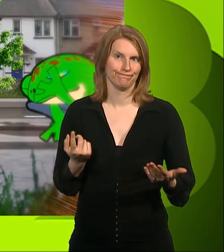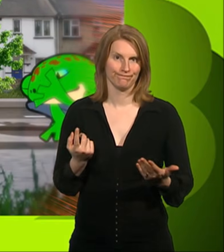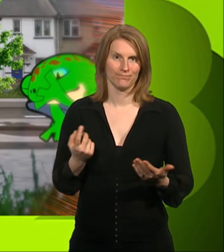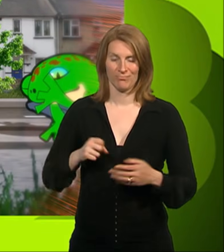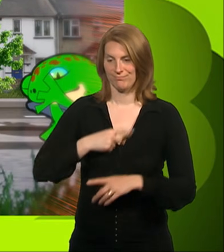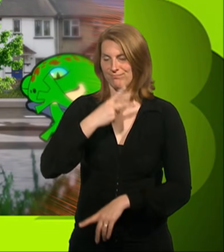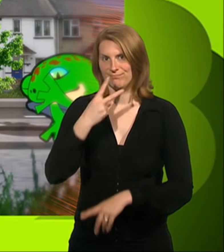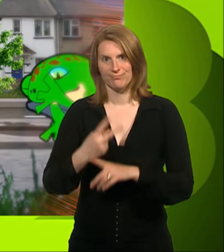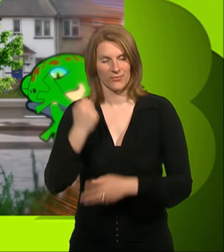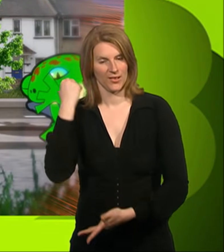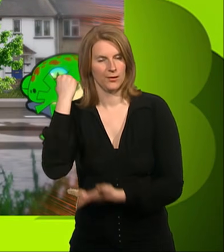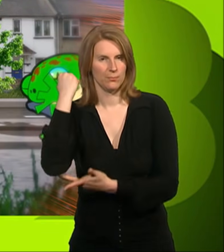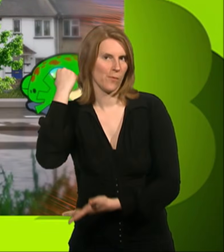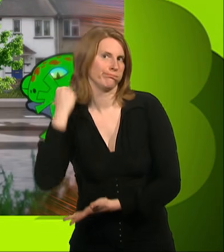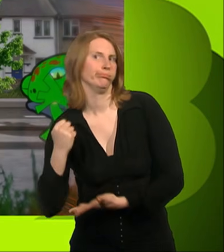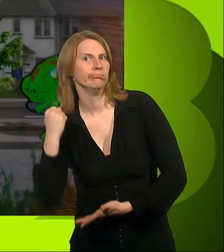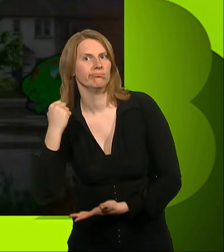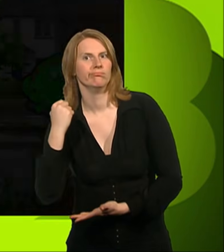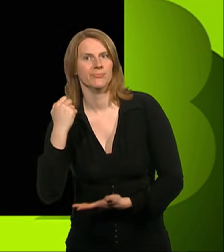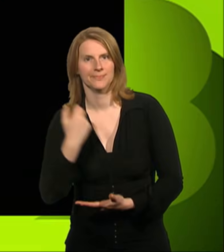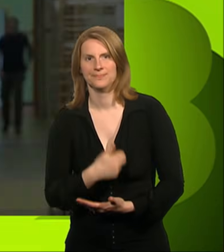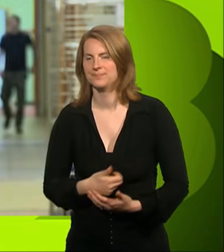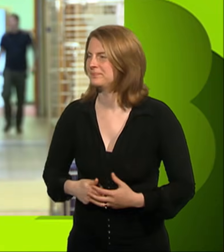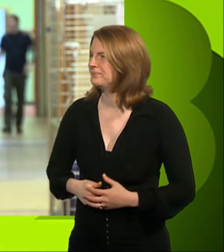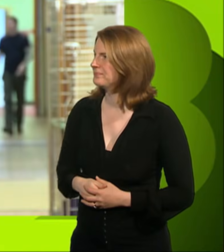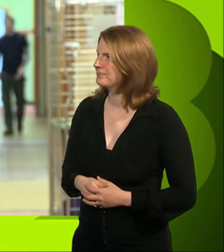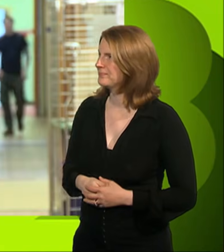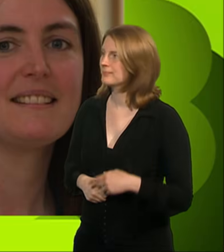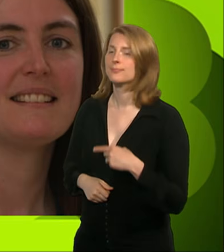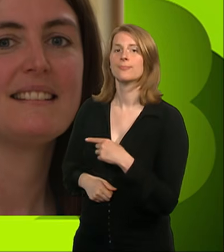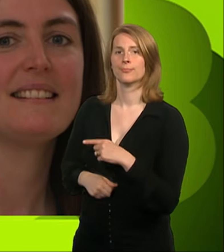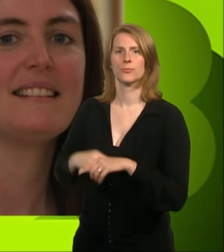onto the ground. Ouch.